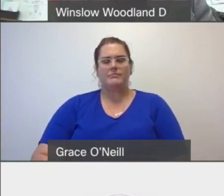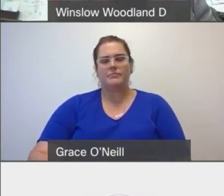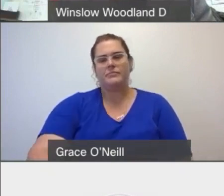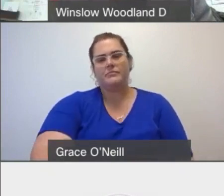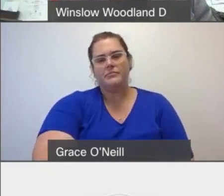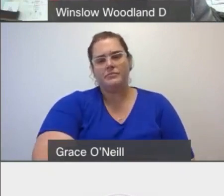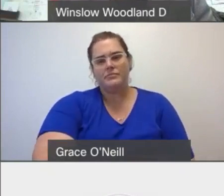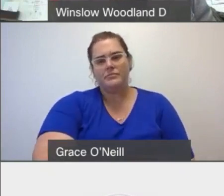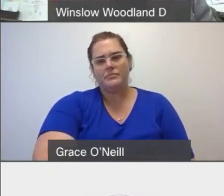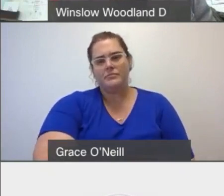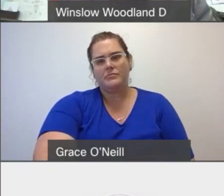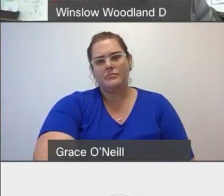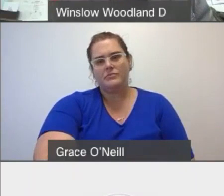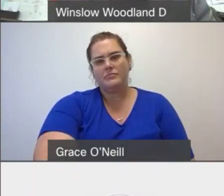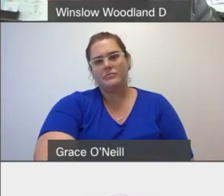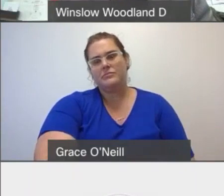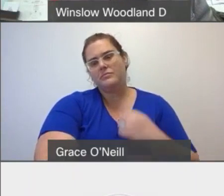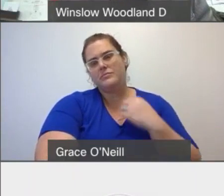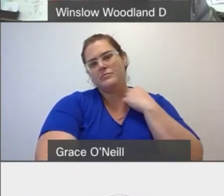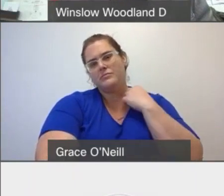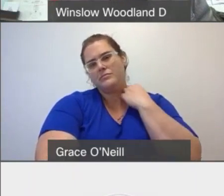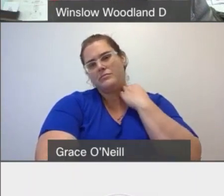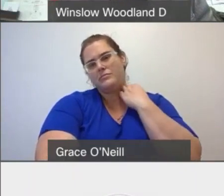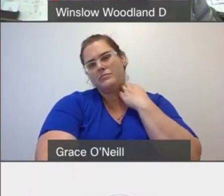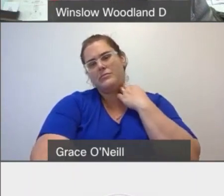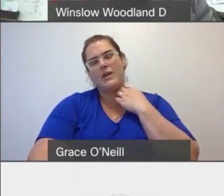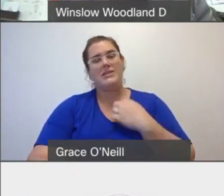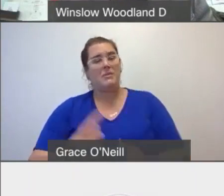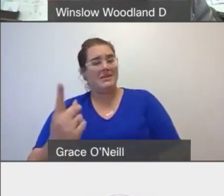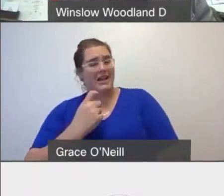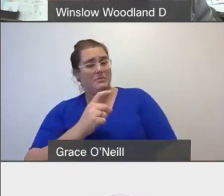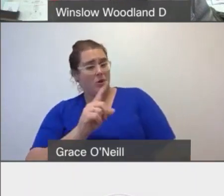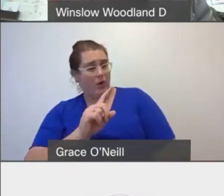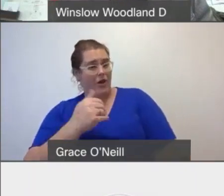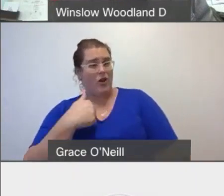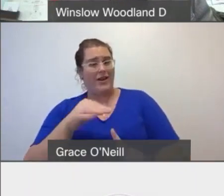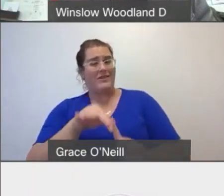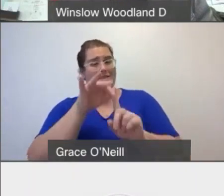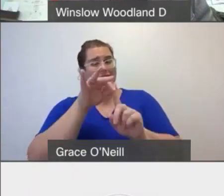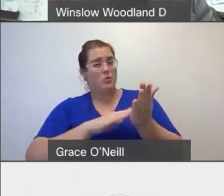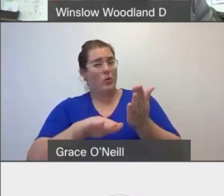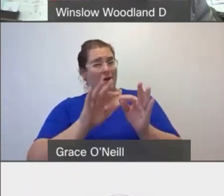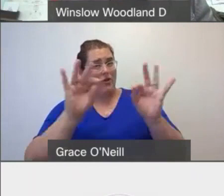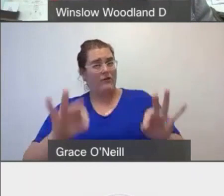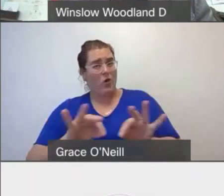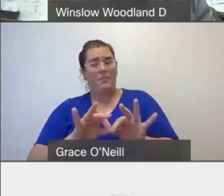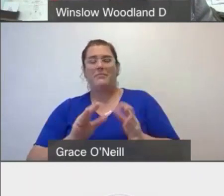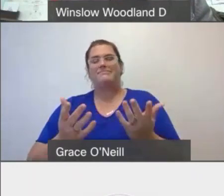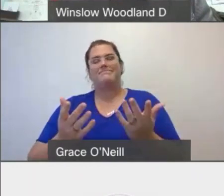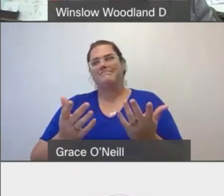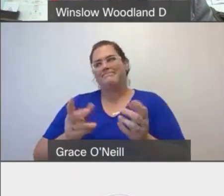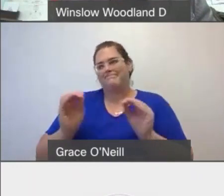someone is asking, where can we obtain the exemption waiver form? There is not an exemption waiver form. You would just